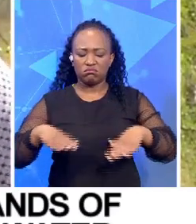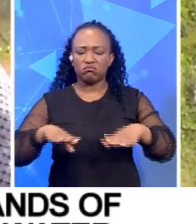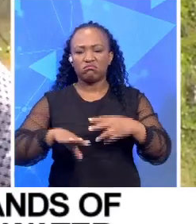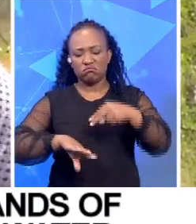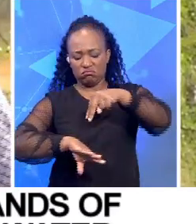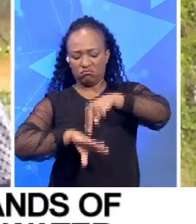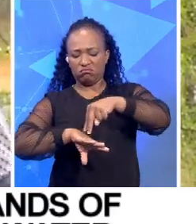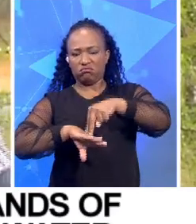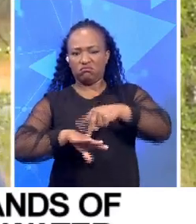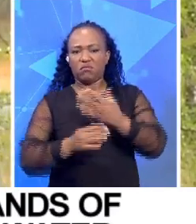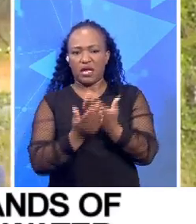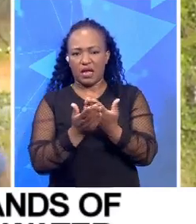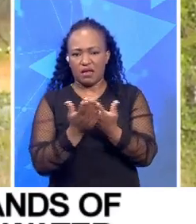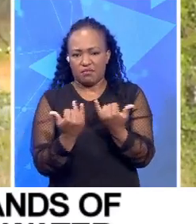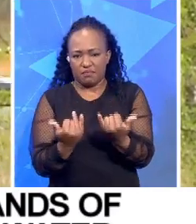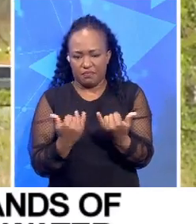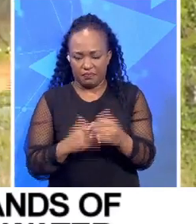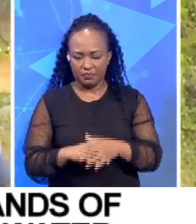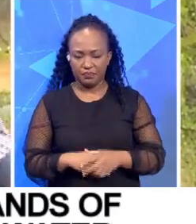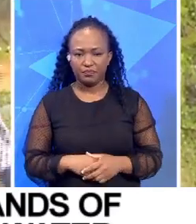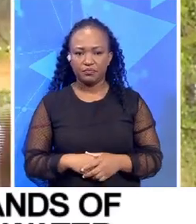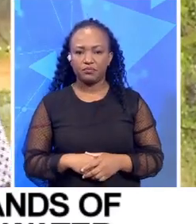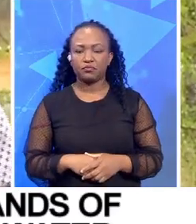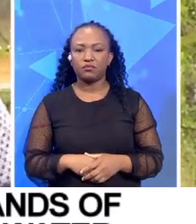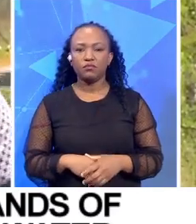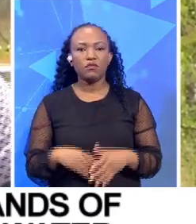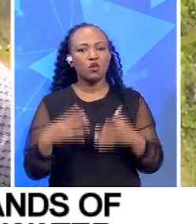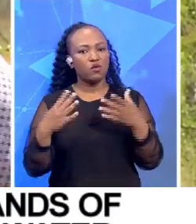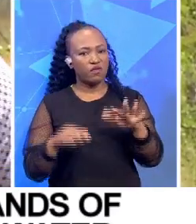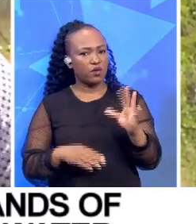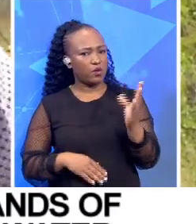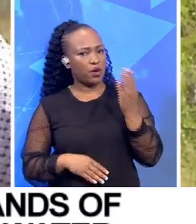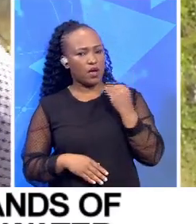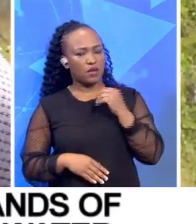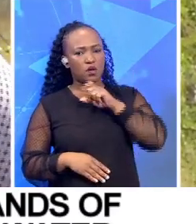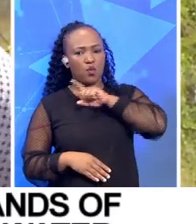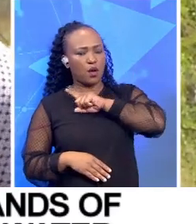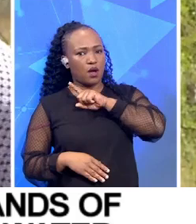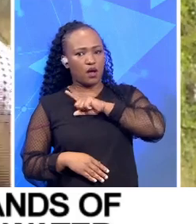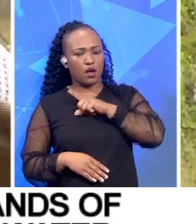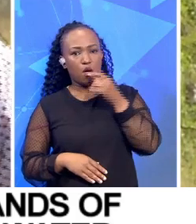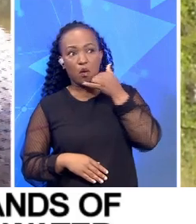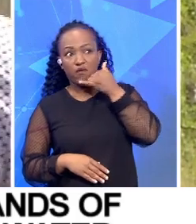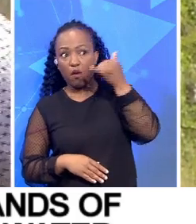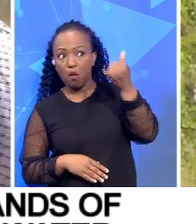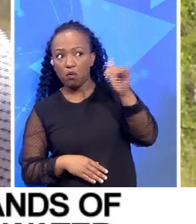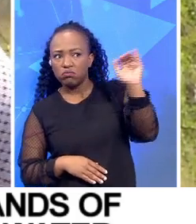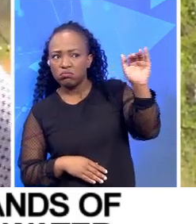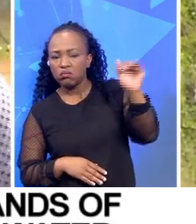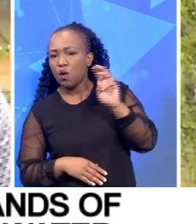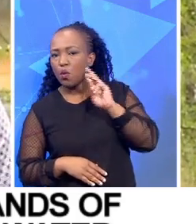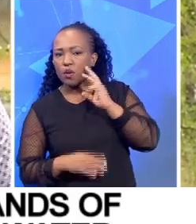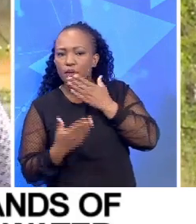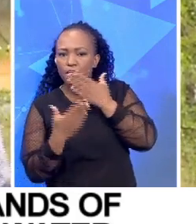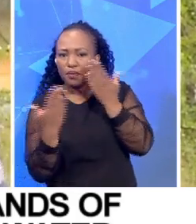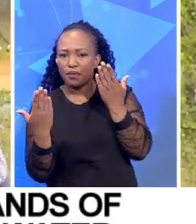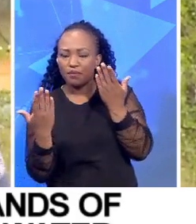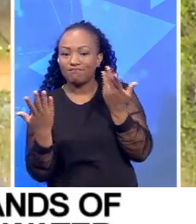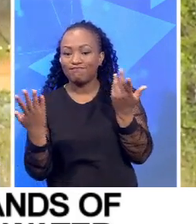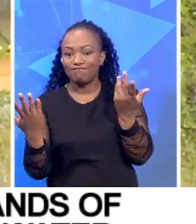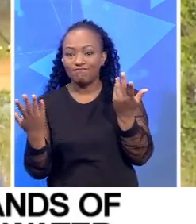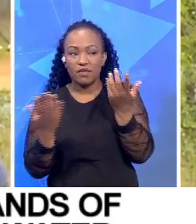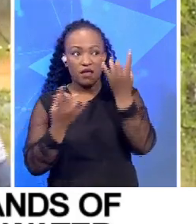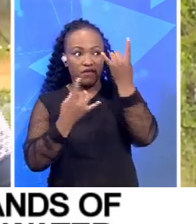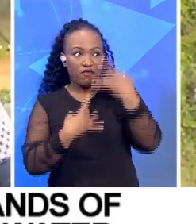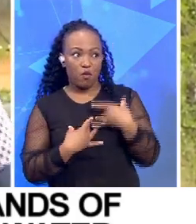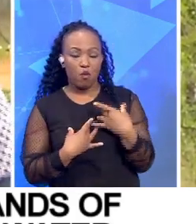it right now. Now, when you make a call, ask why there's no water supply. Under normal circumstances, you are told